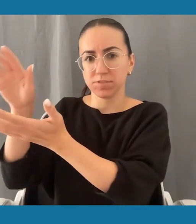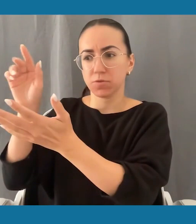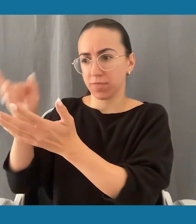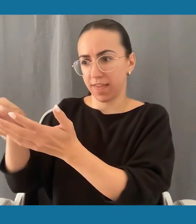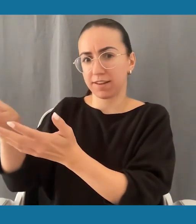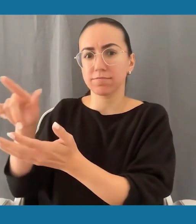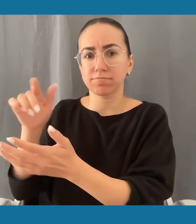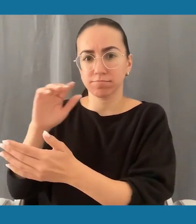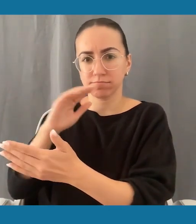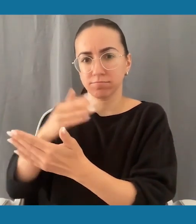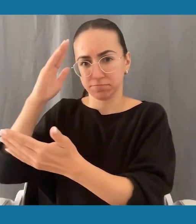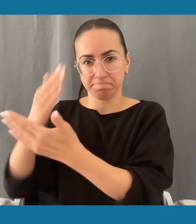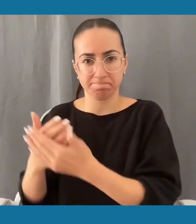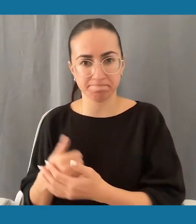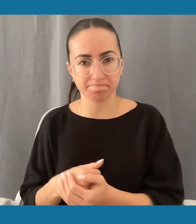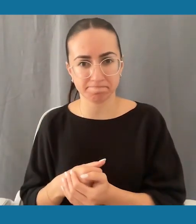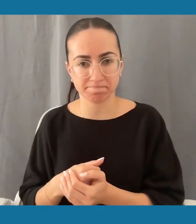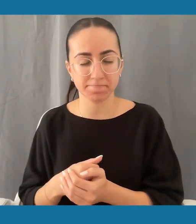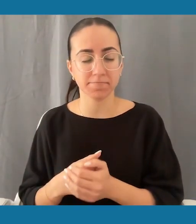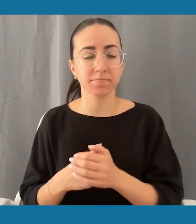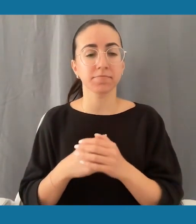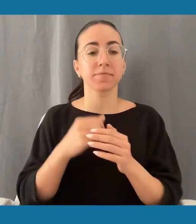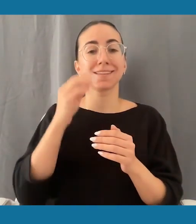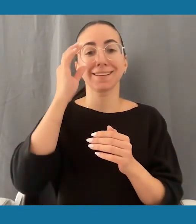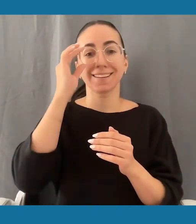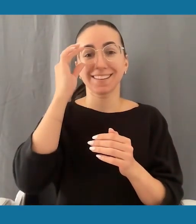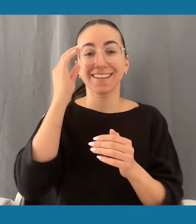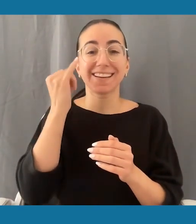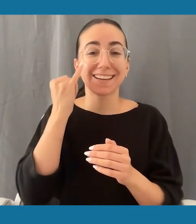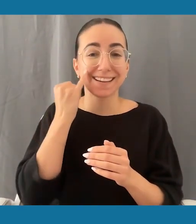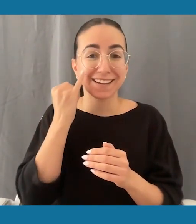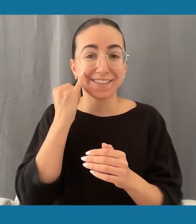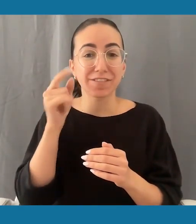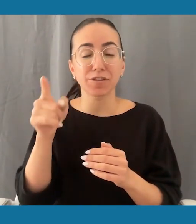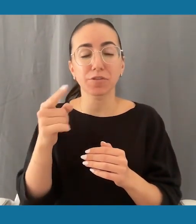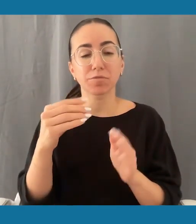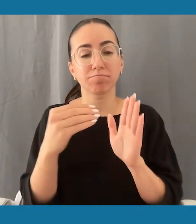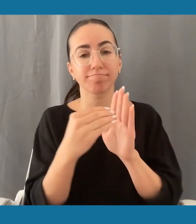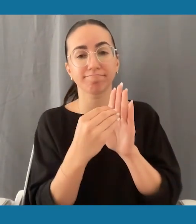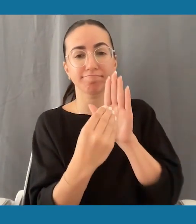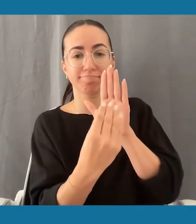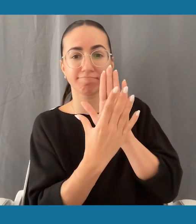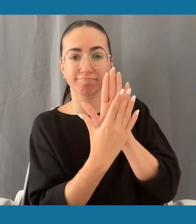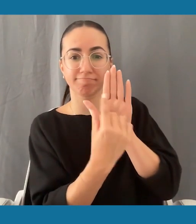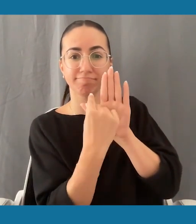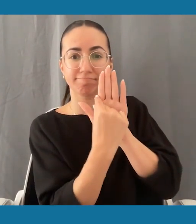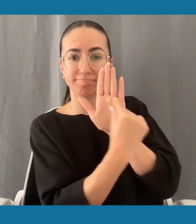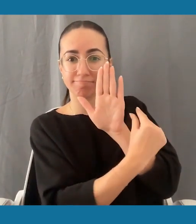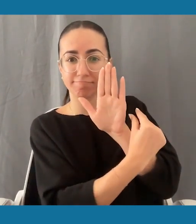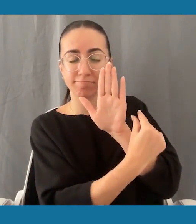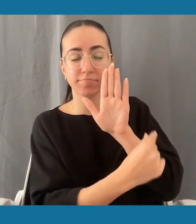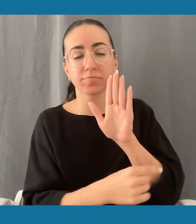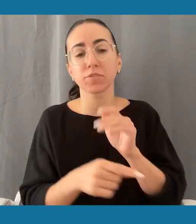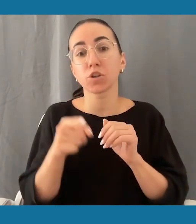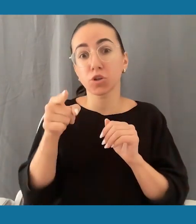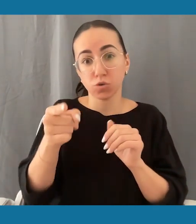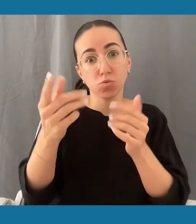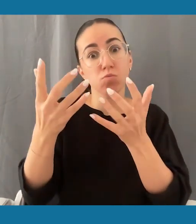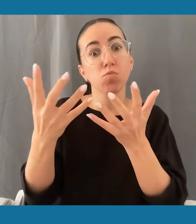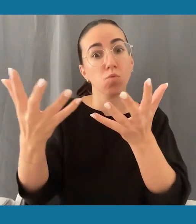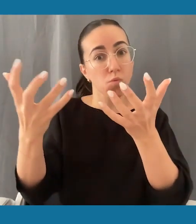documents. Even if you put some offhanded language that suggested that you